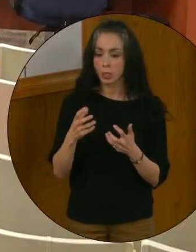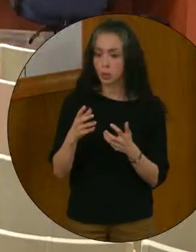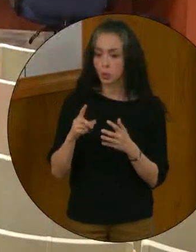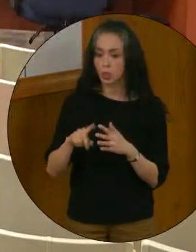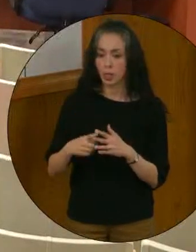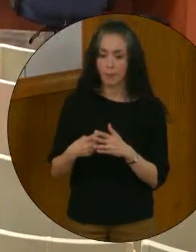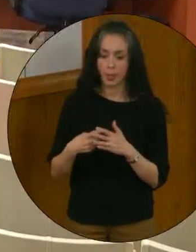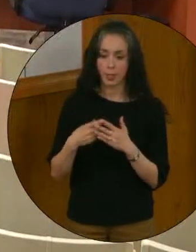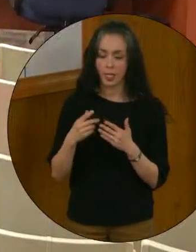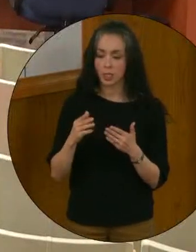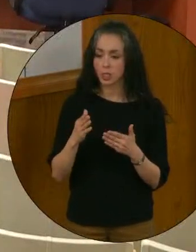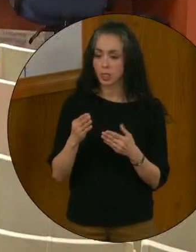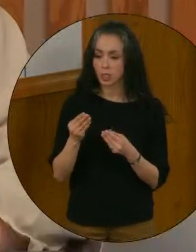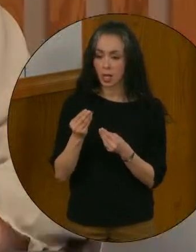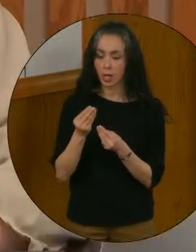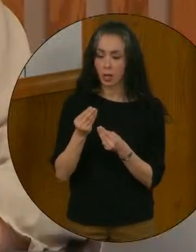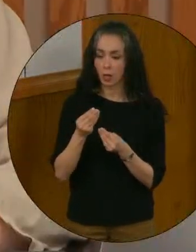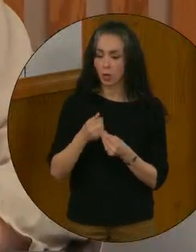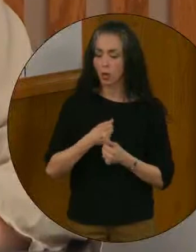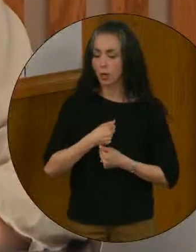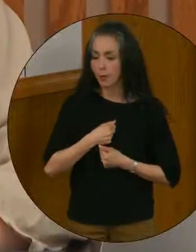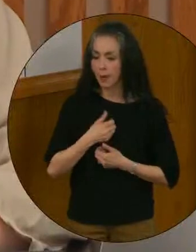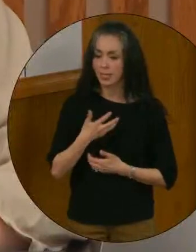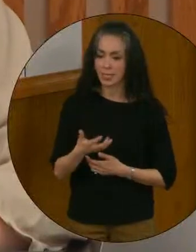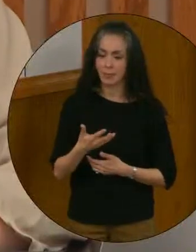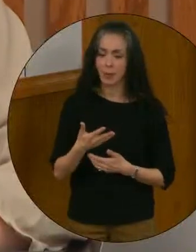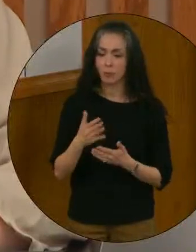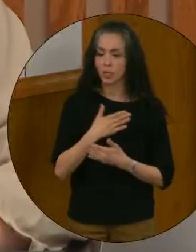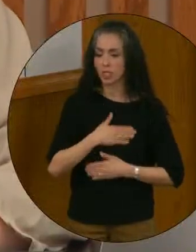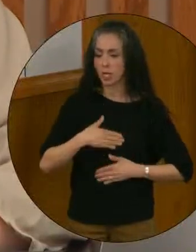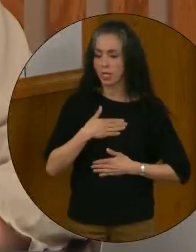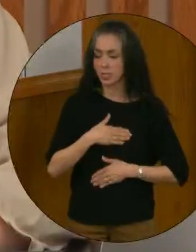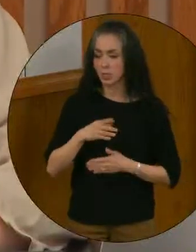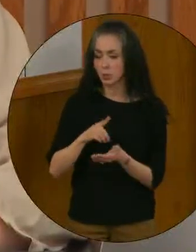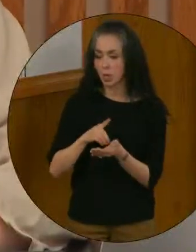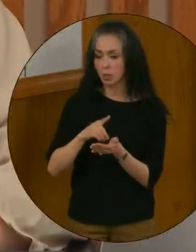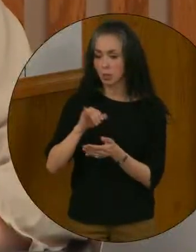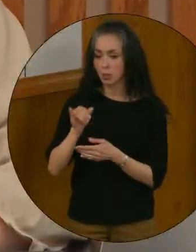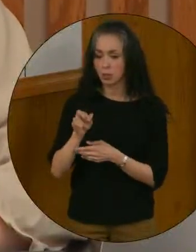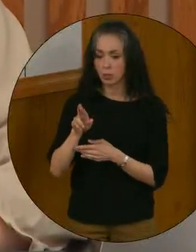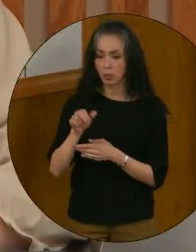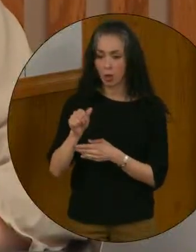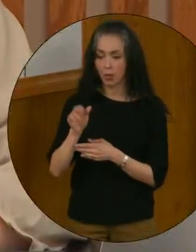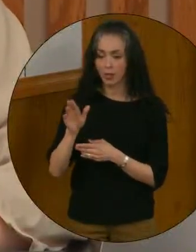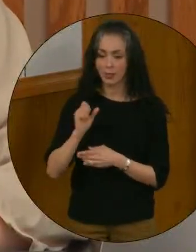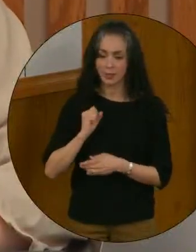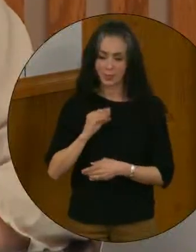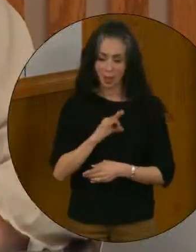here and share my deep appreciation to Dr. Jara and his staff for